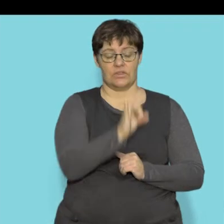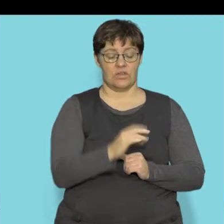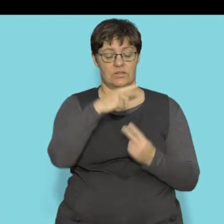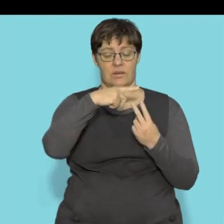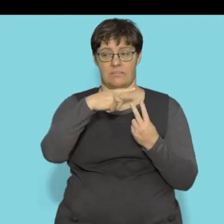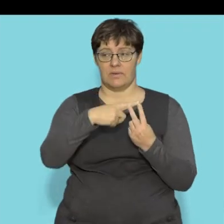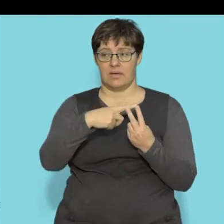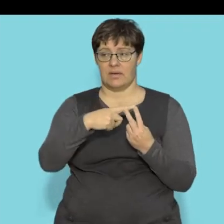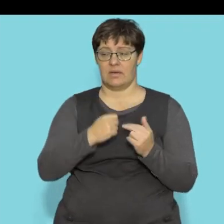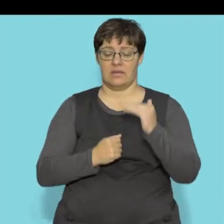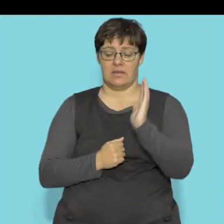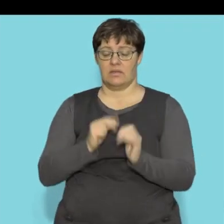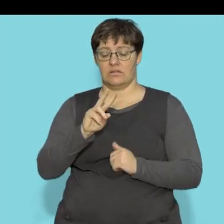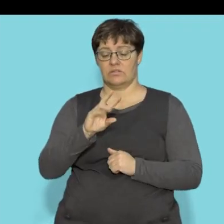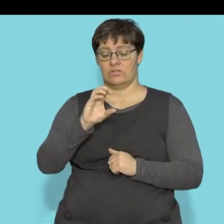So it's going to be 1/3